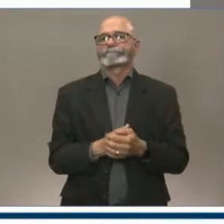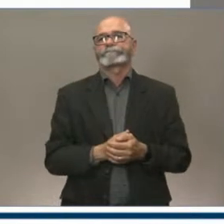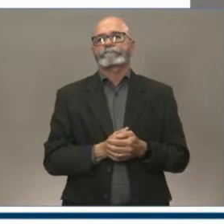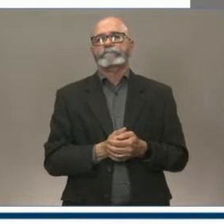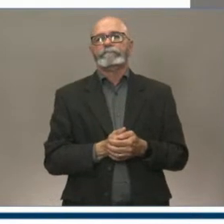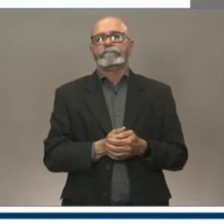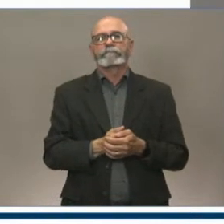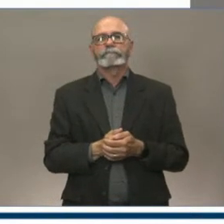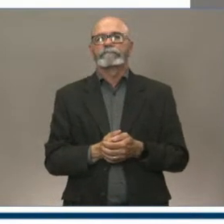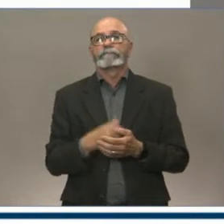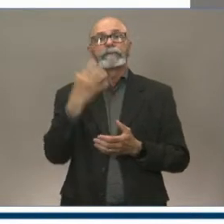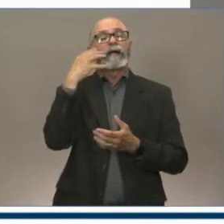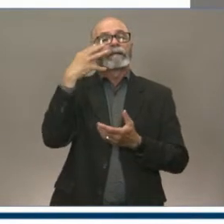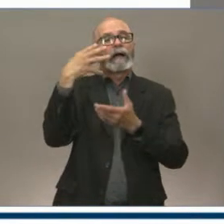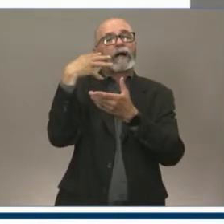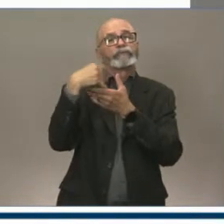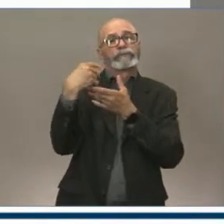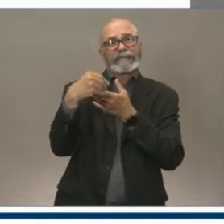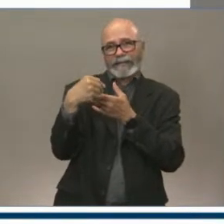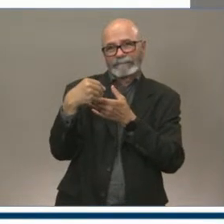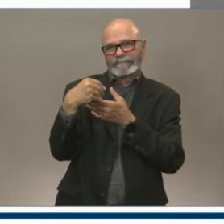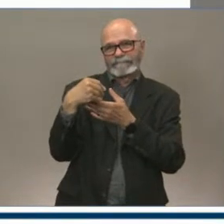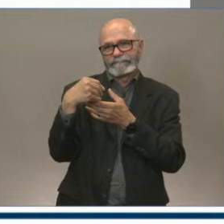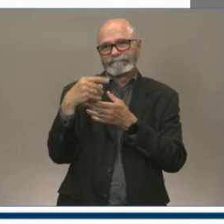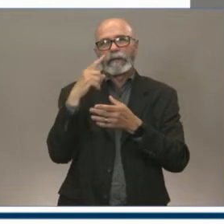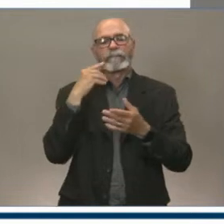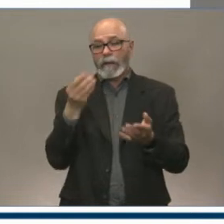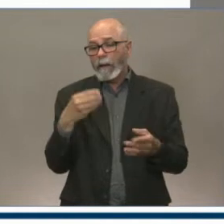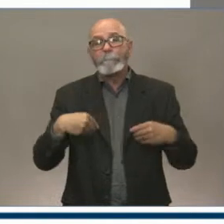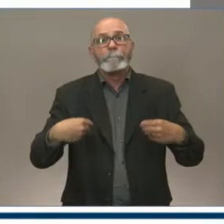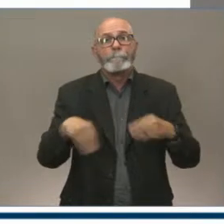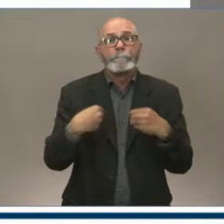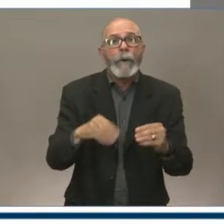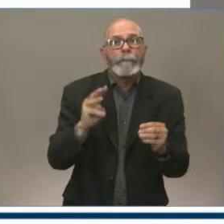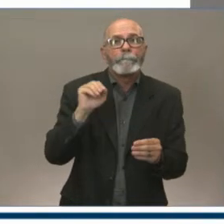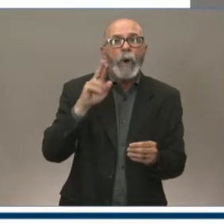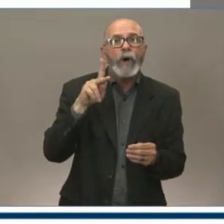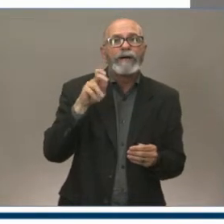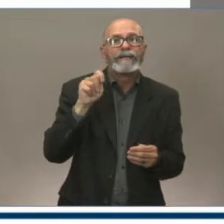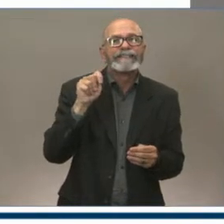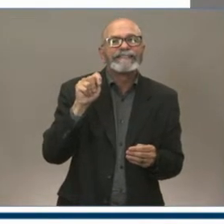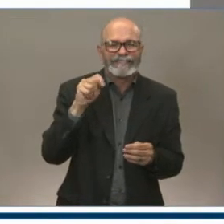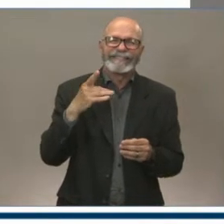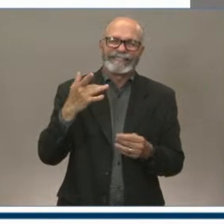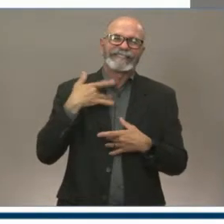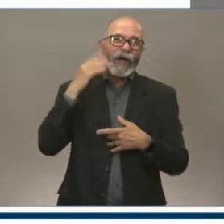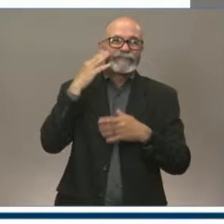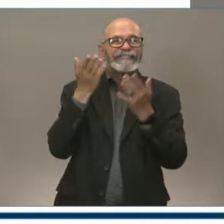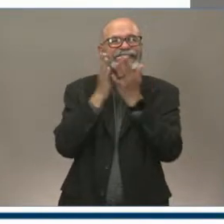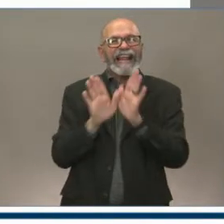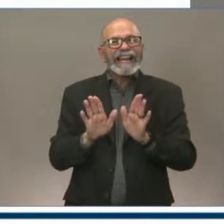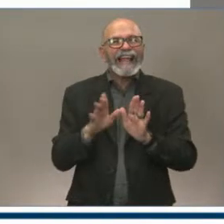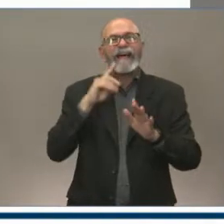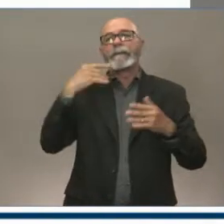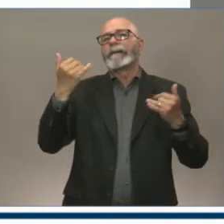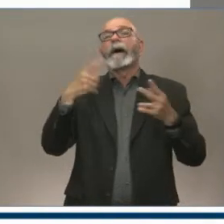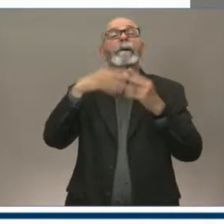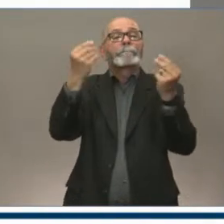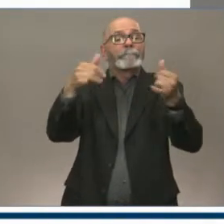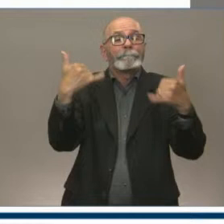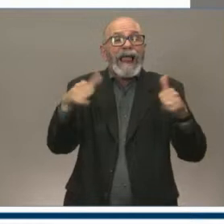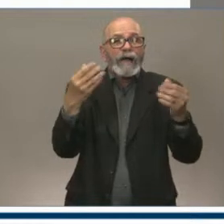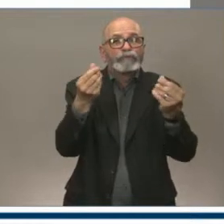outdoor spaces and markets, etc., would be a crowded playground. We're getting lots of questions. So certainly